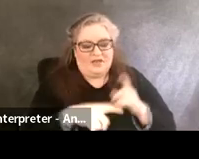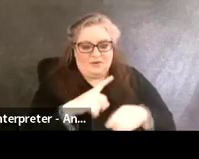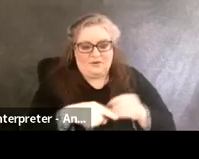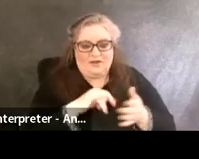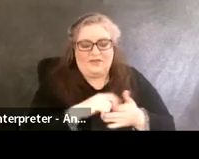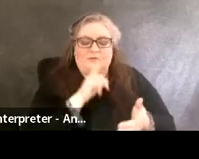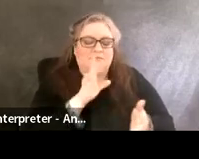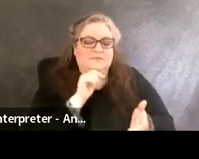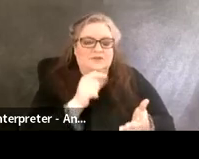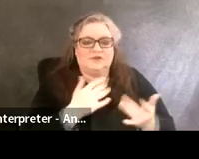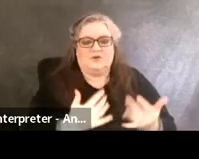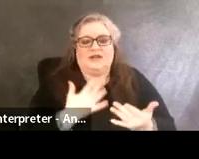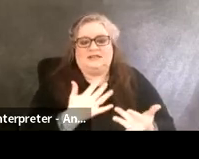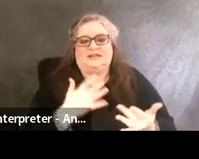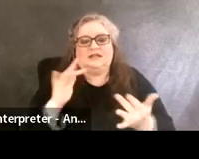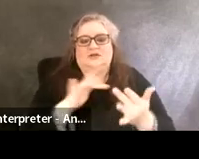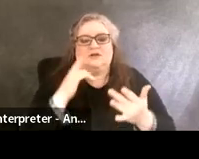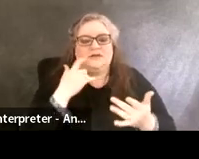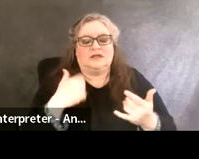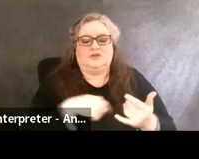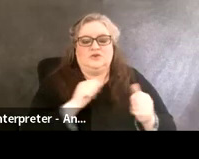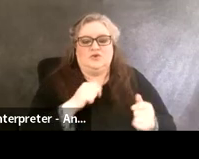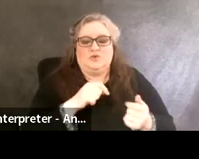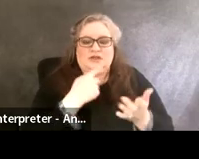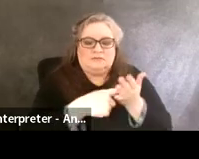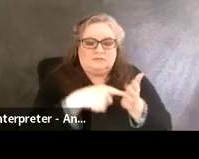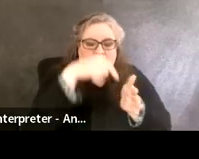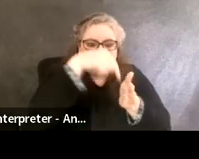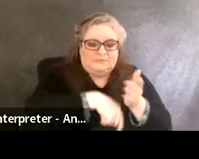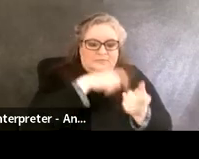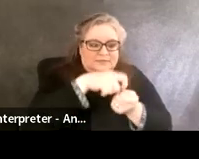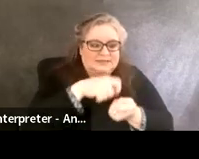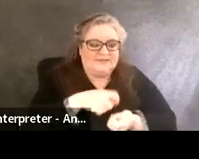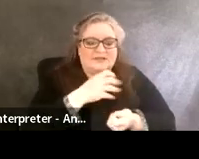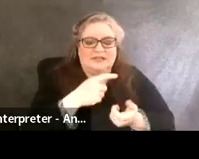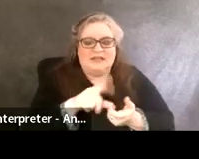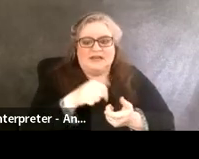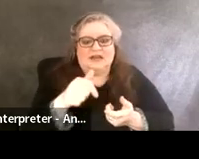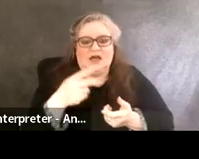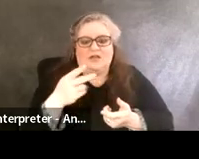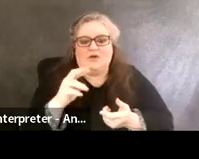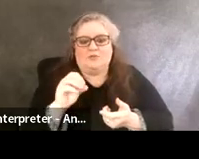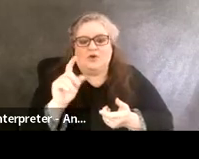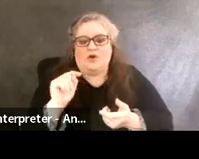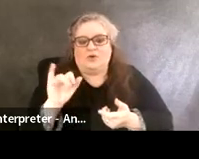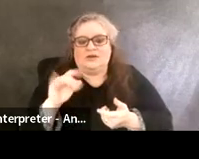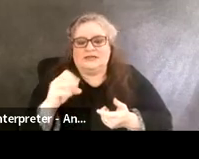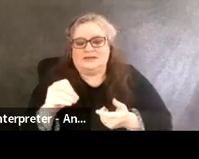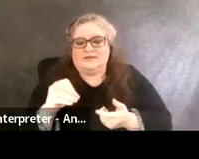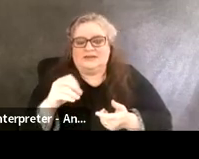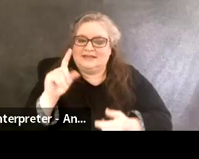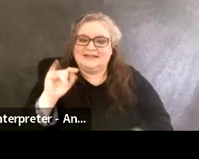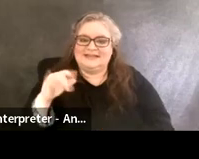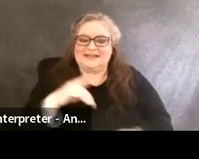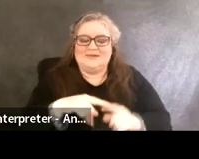don't hesitate to reach out because we can get into the specifics of that. And another pro tip, Megan sure hit it, but I'm going to encourage